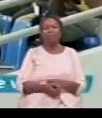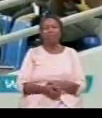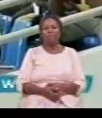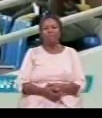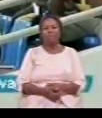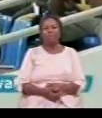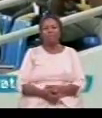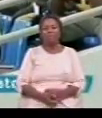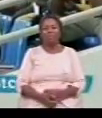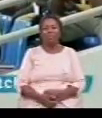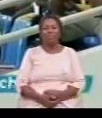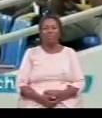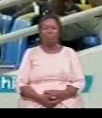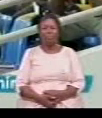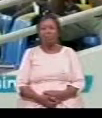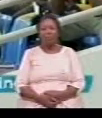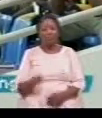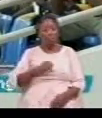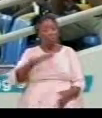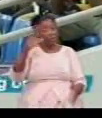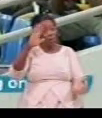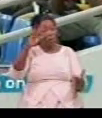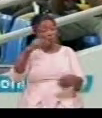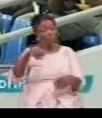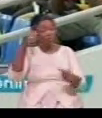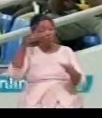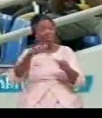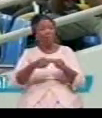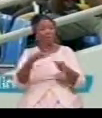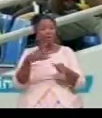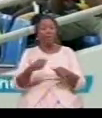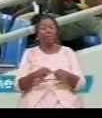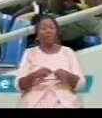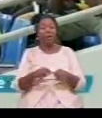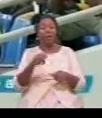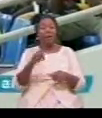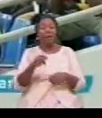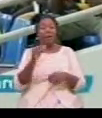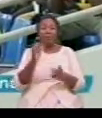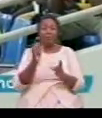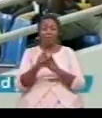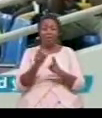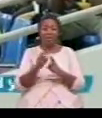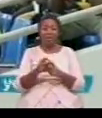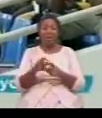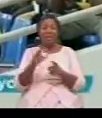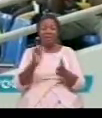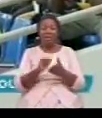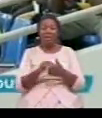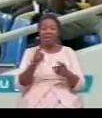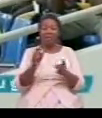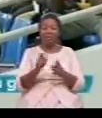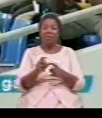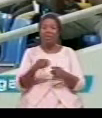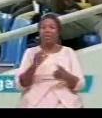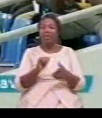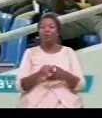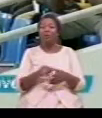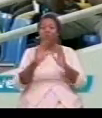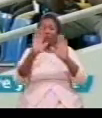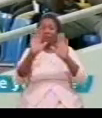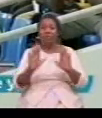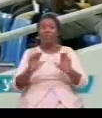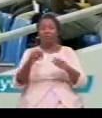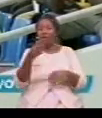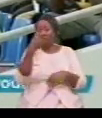I hope you remember the message, the miracle of sight for the blind. Blind Bartimaeus said, Lord, that I might receive